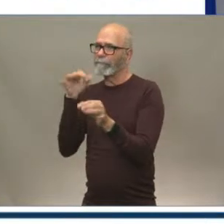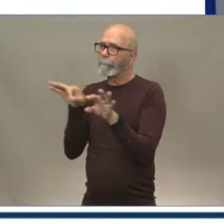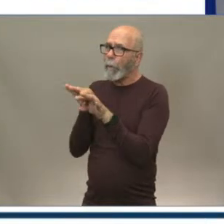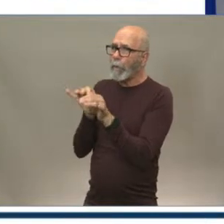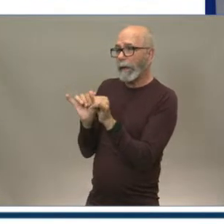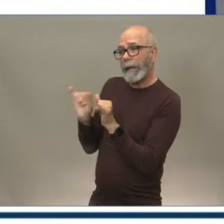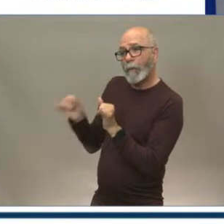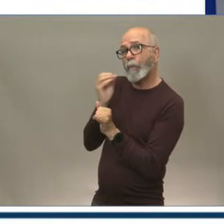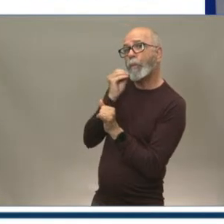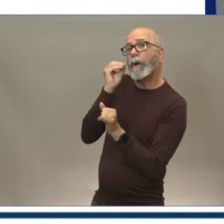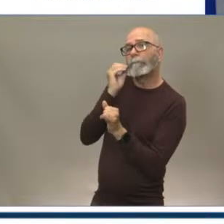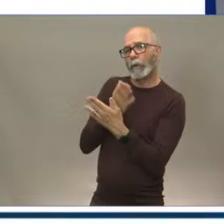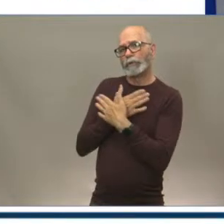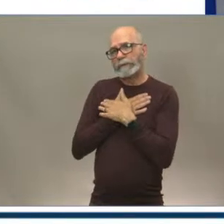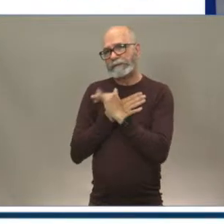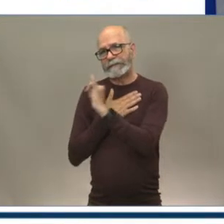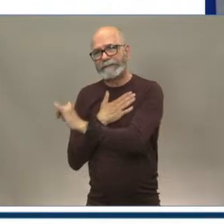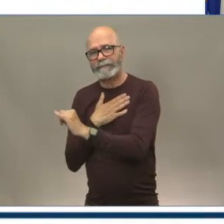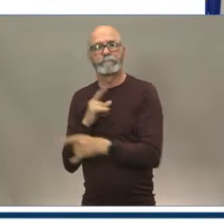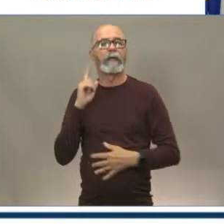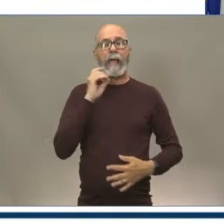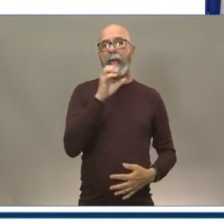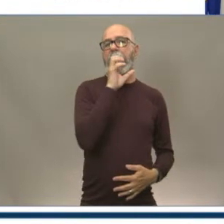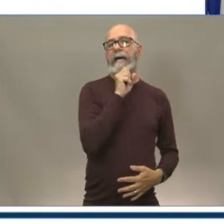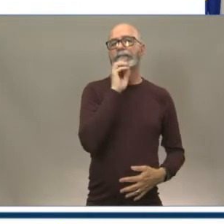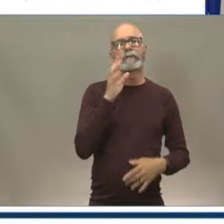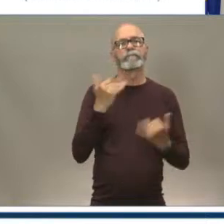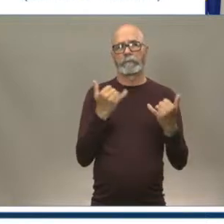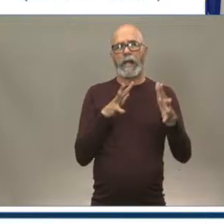more on the age group approach.